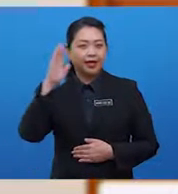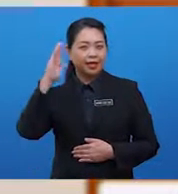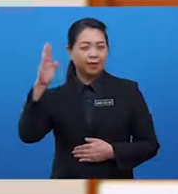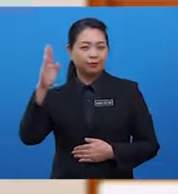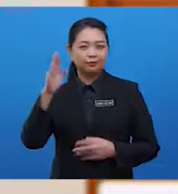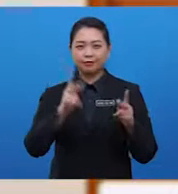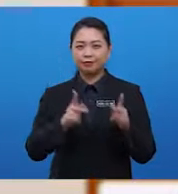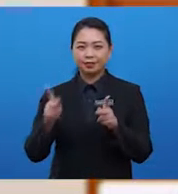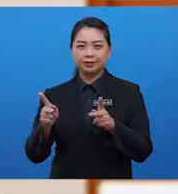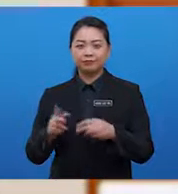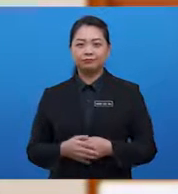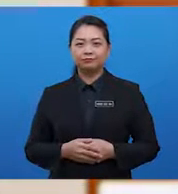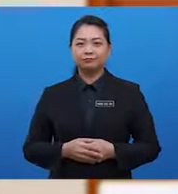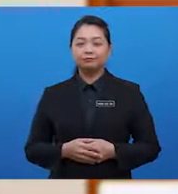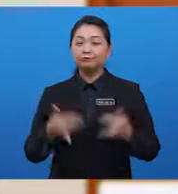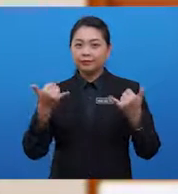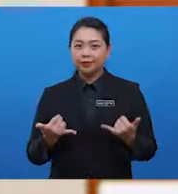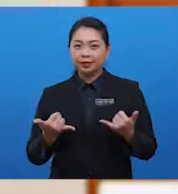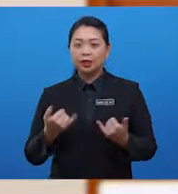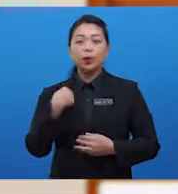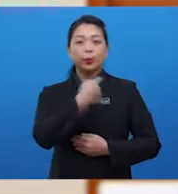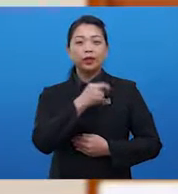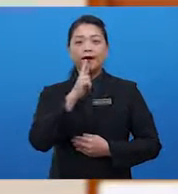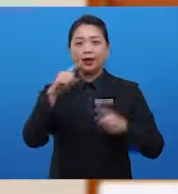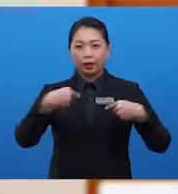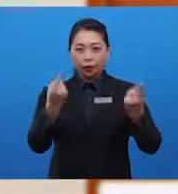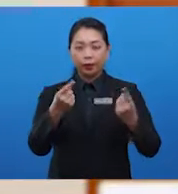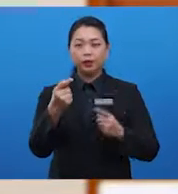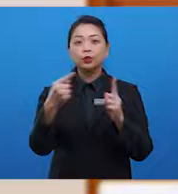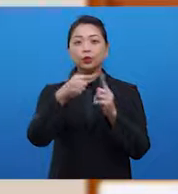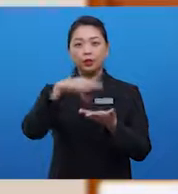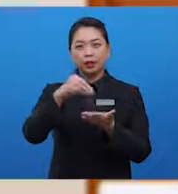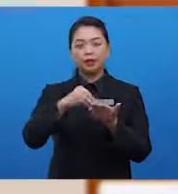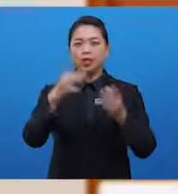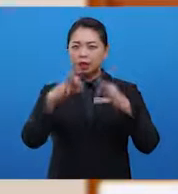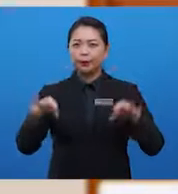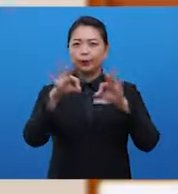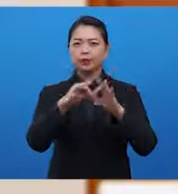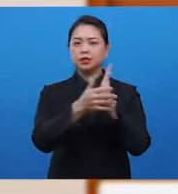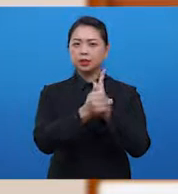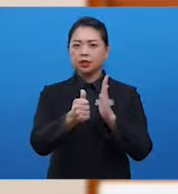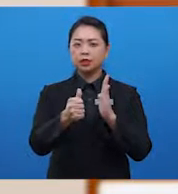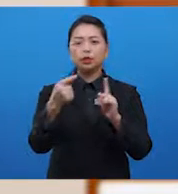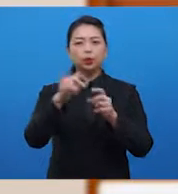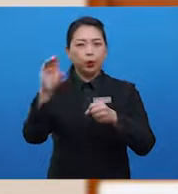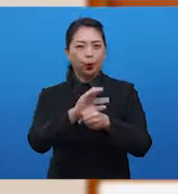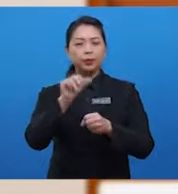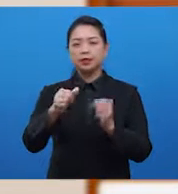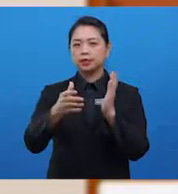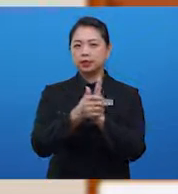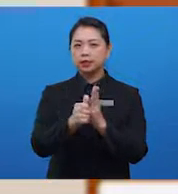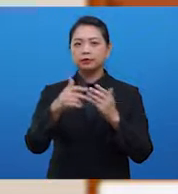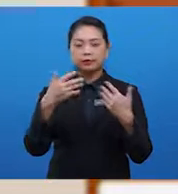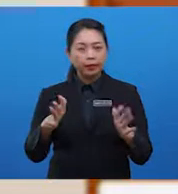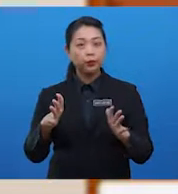Hello students. Today, we are going to learn an important skill to complement a skill that you